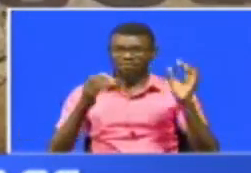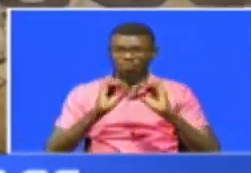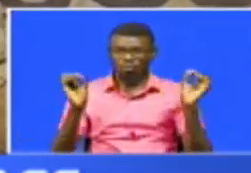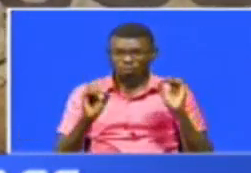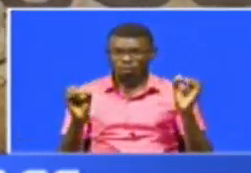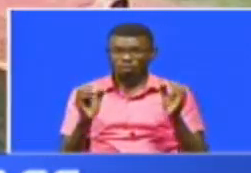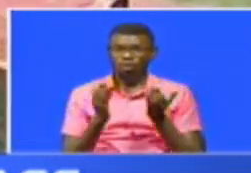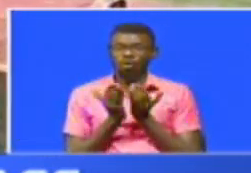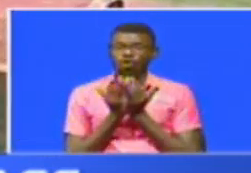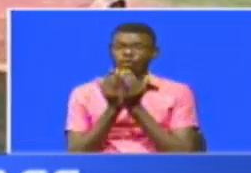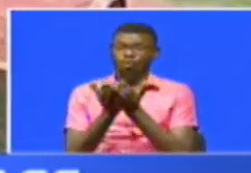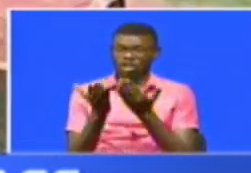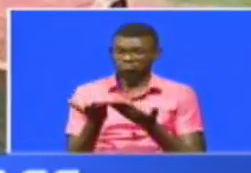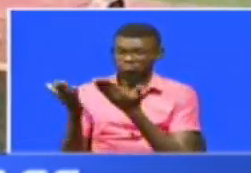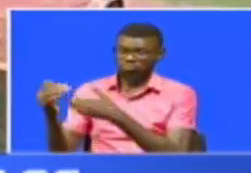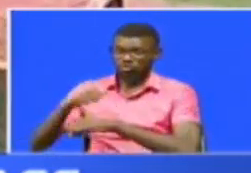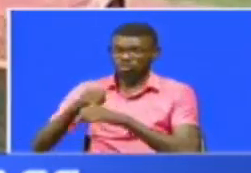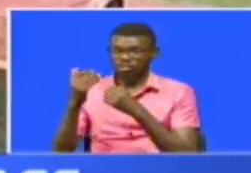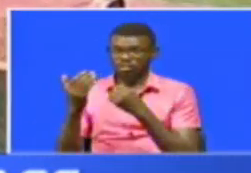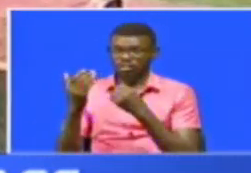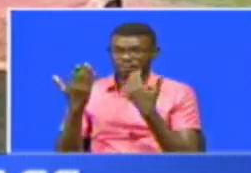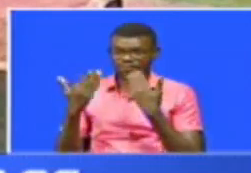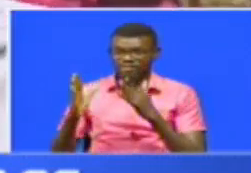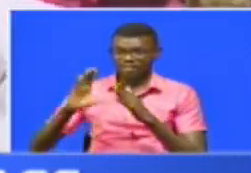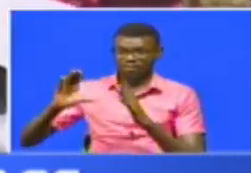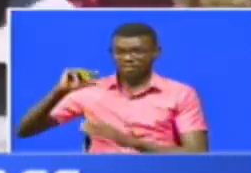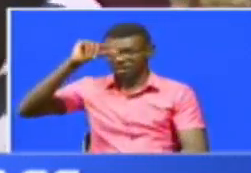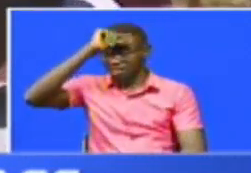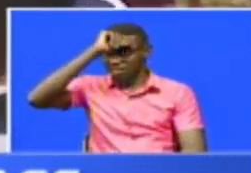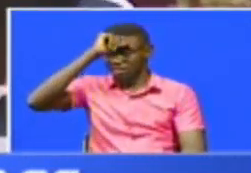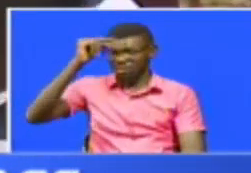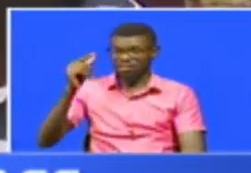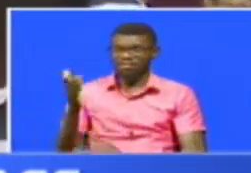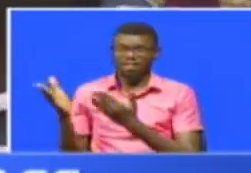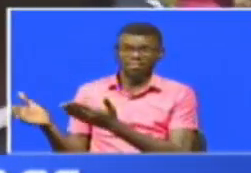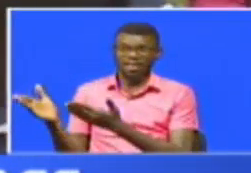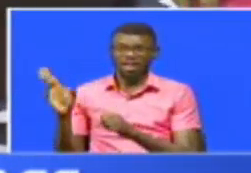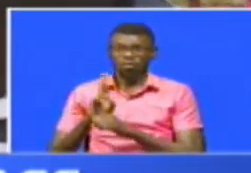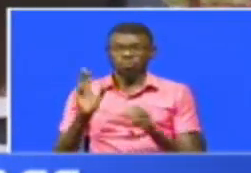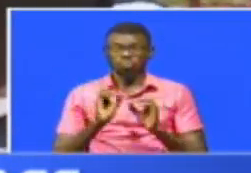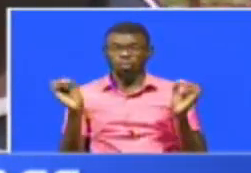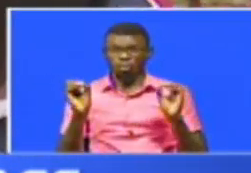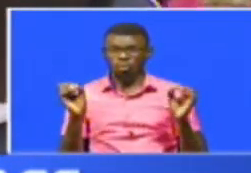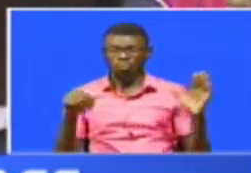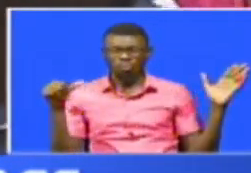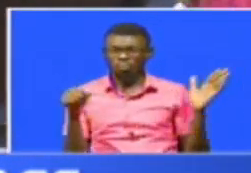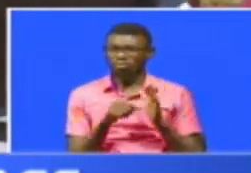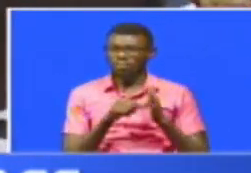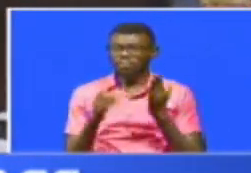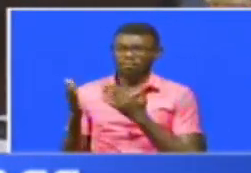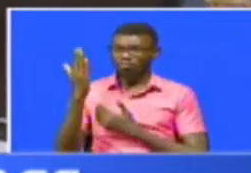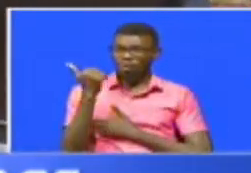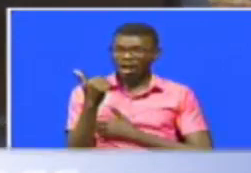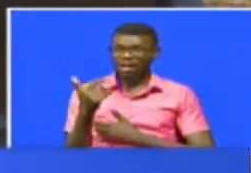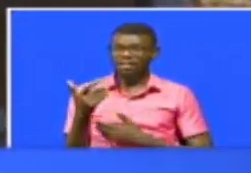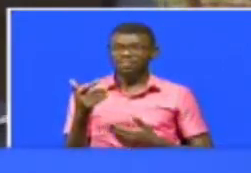A boat donated to the school by the county government is grounded. So that one now has worsened the situation, because getting